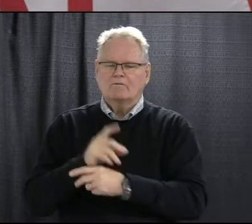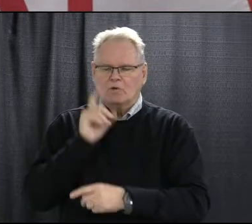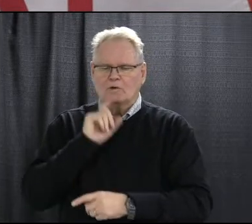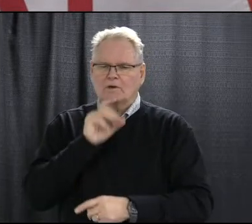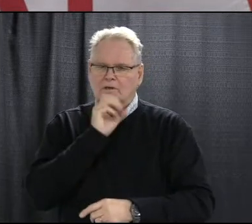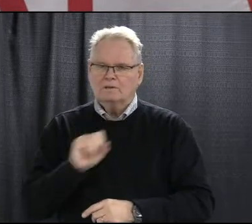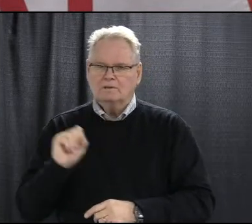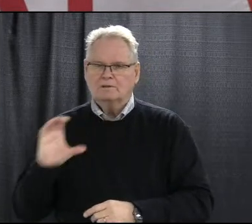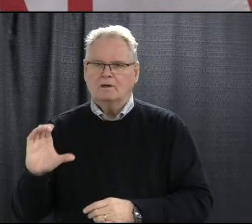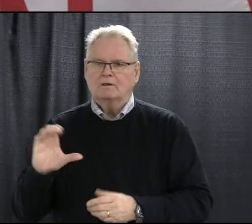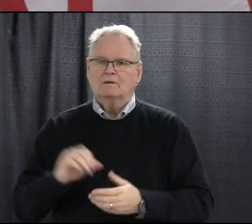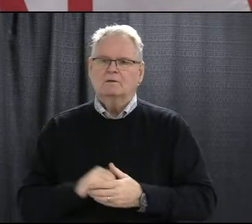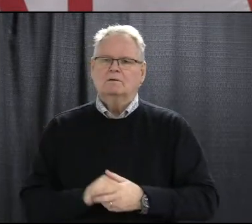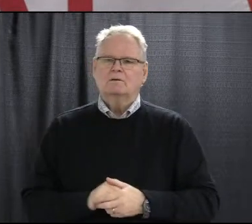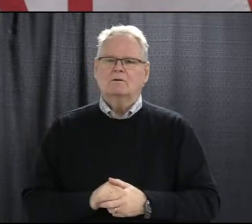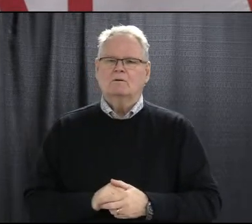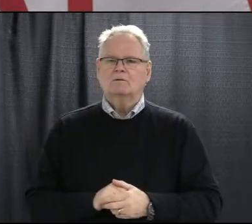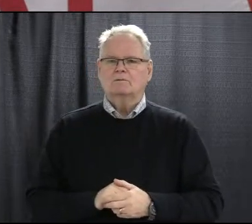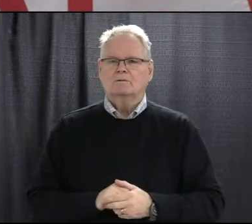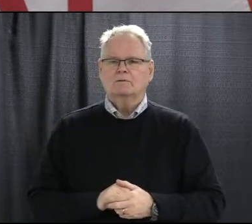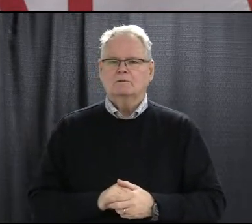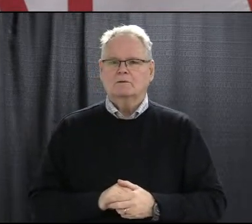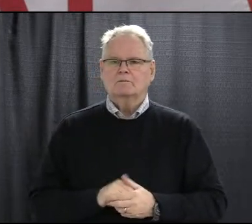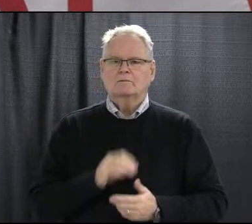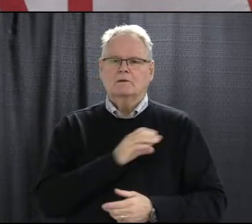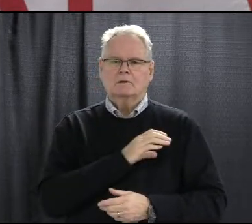This was recommended by the Northeast Avalon